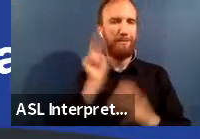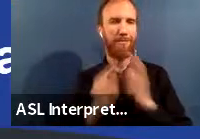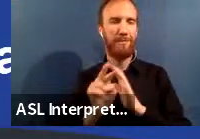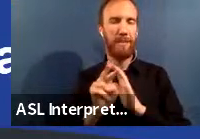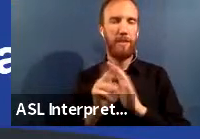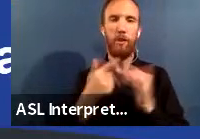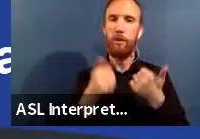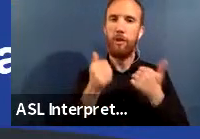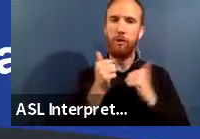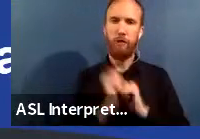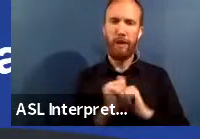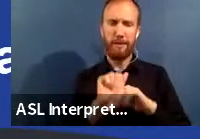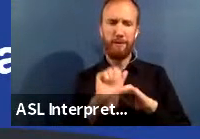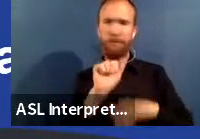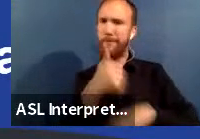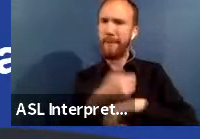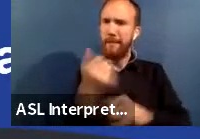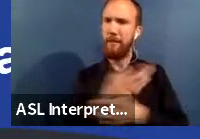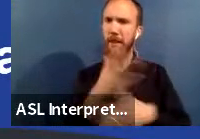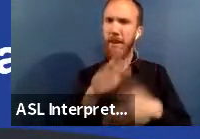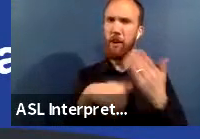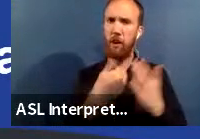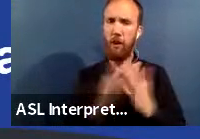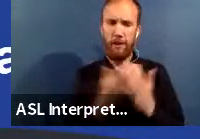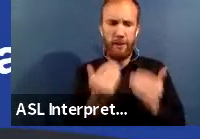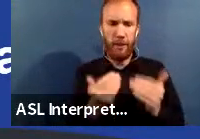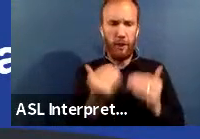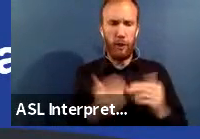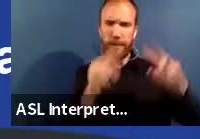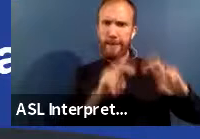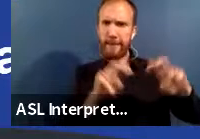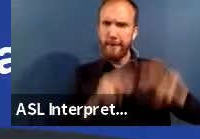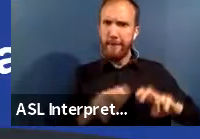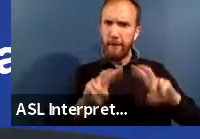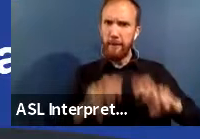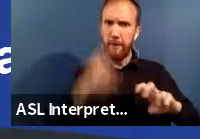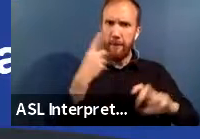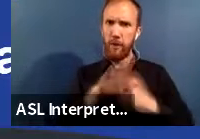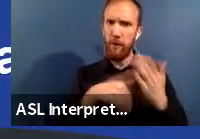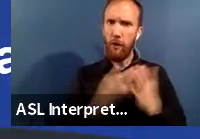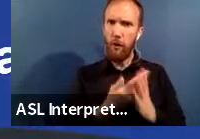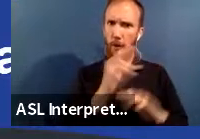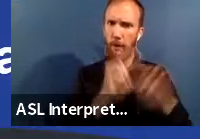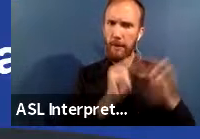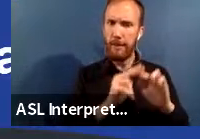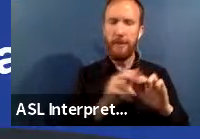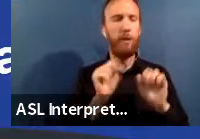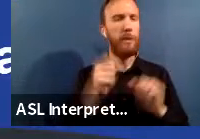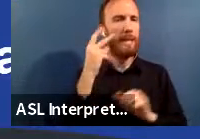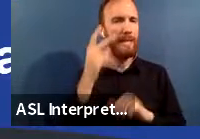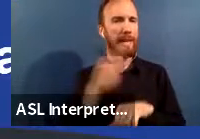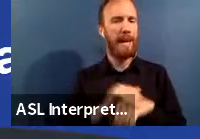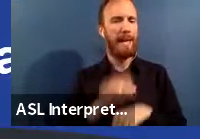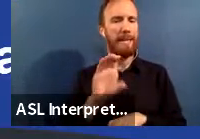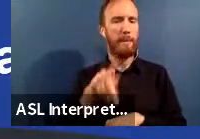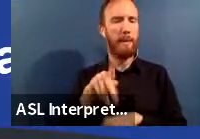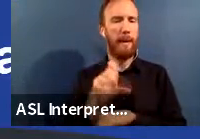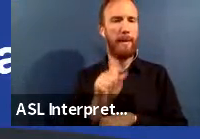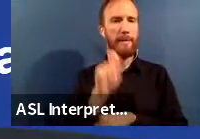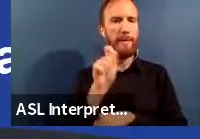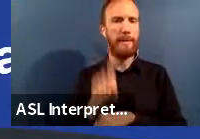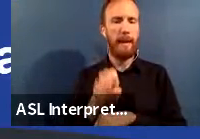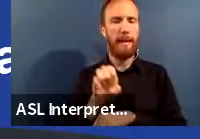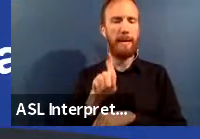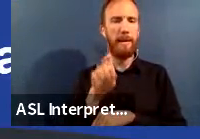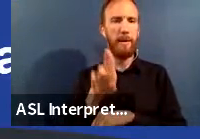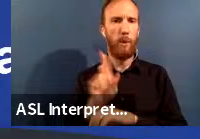condition assessment, which was completed this year and will be available on cps.edu later this month.